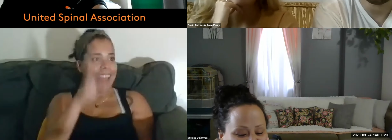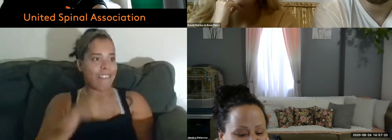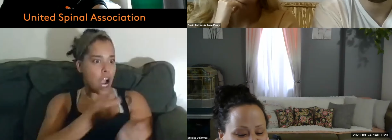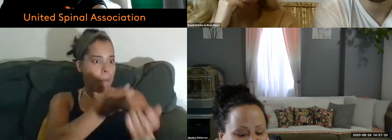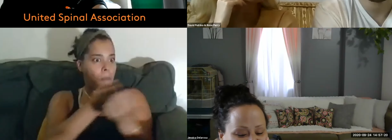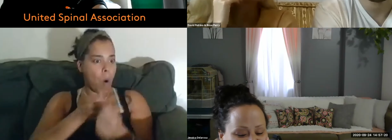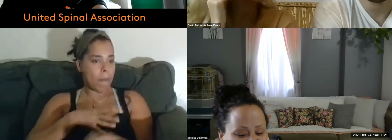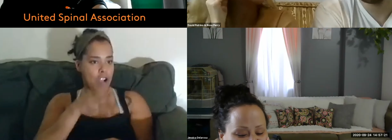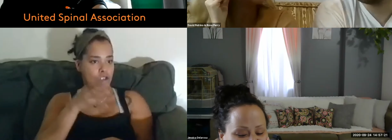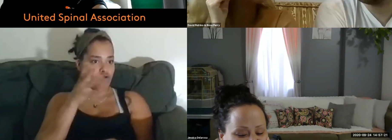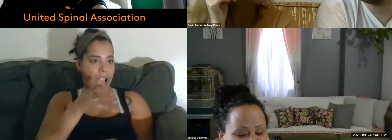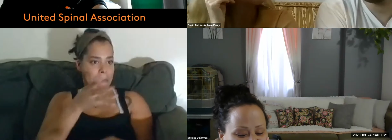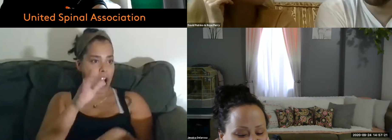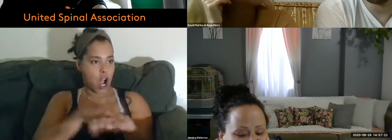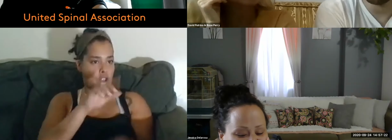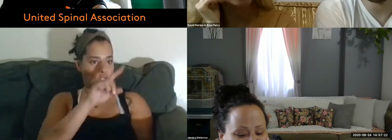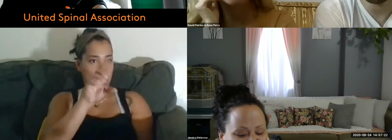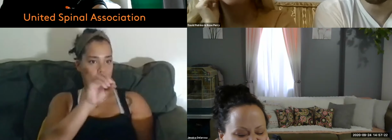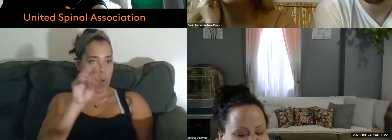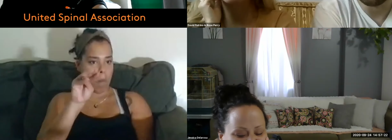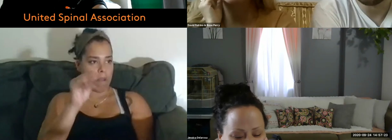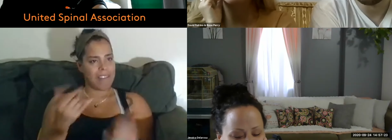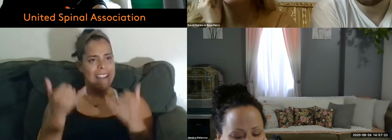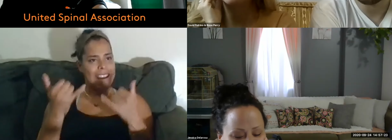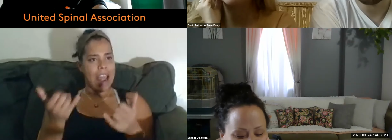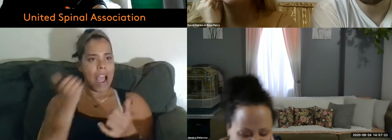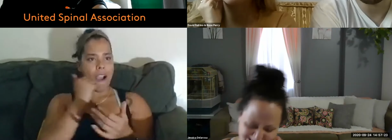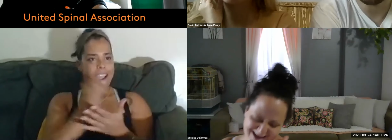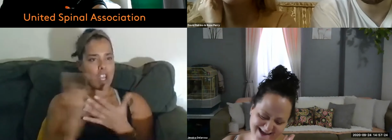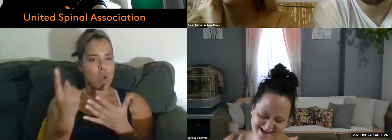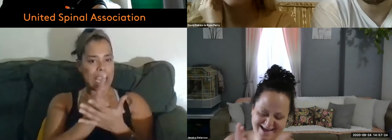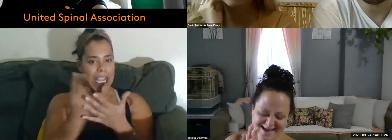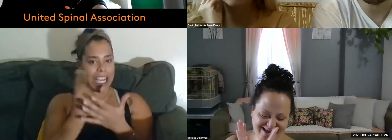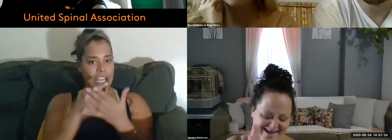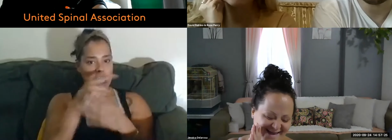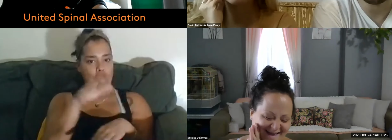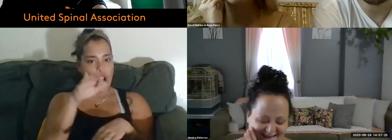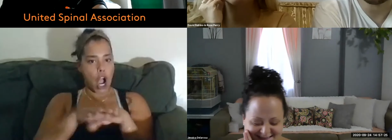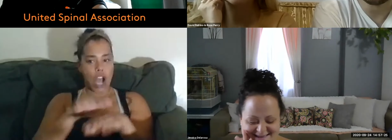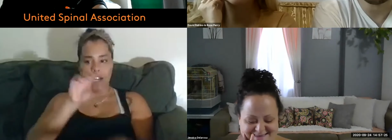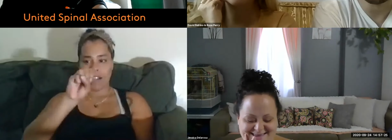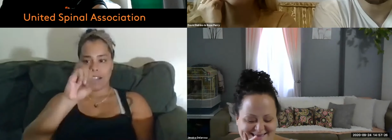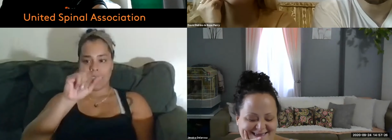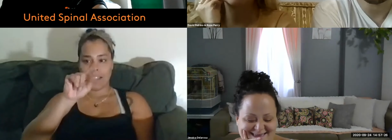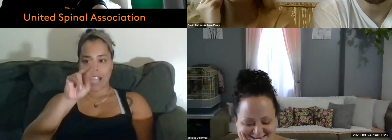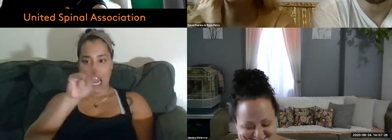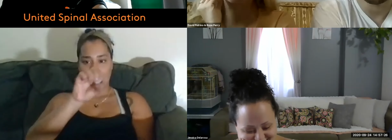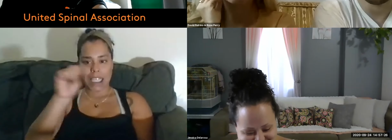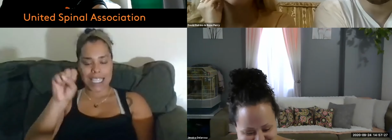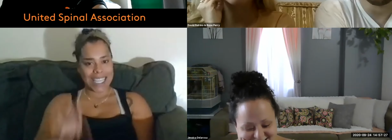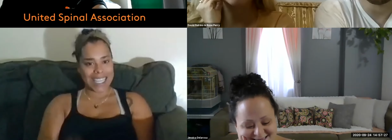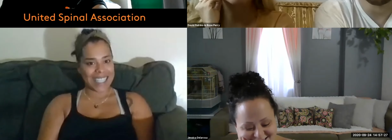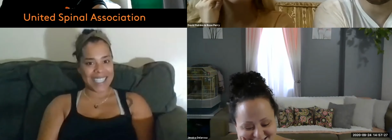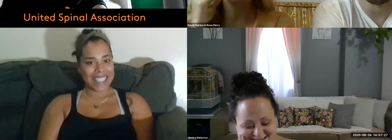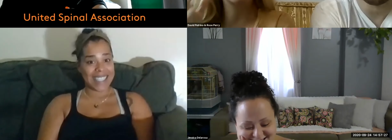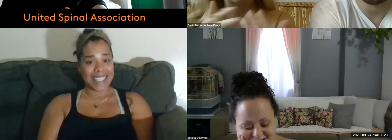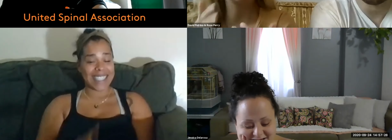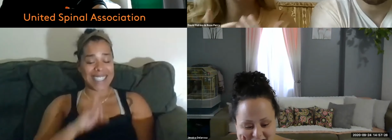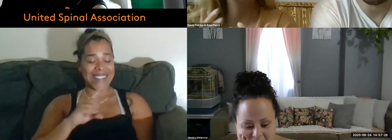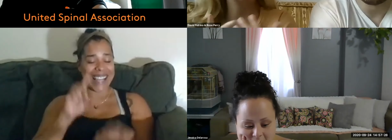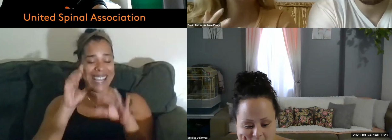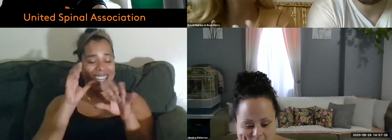before, but now every week she's on Fitness. I've never That's really got funny. to see her so much. Now, it's awesome. So yeah, there's